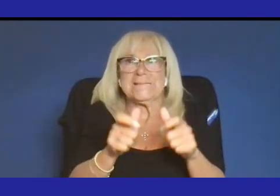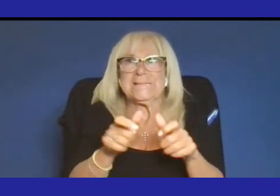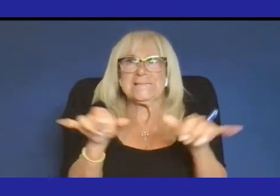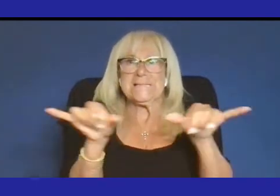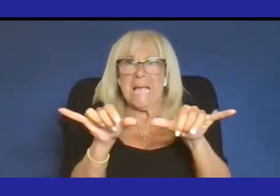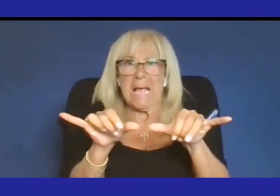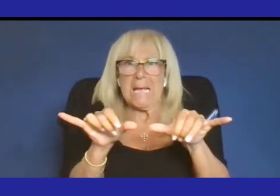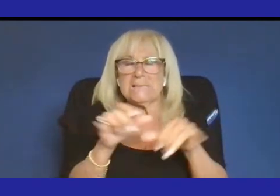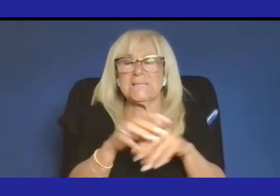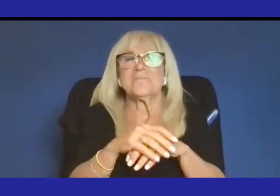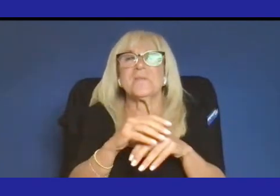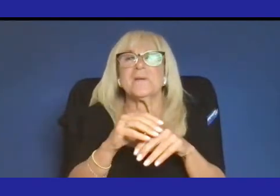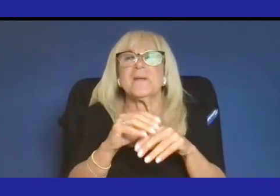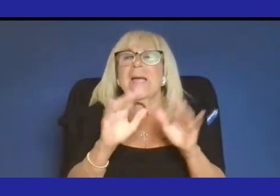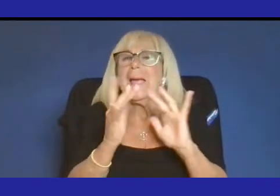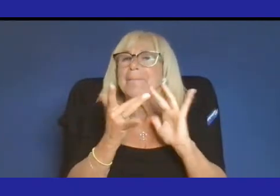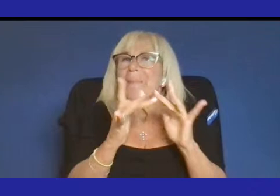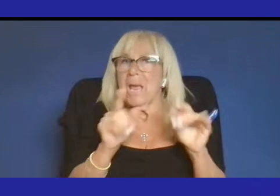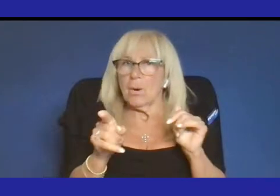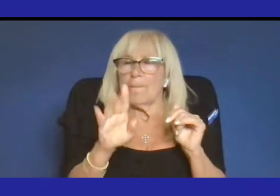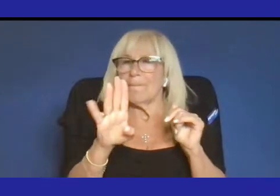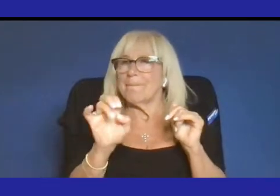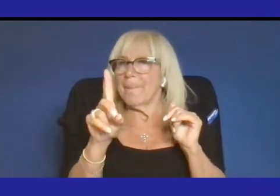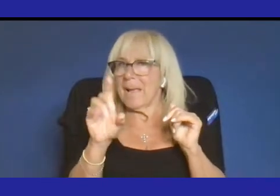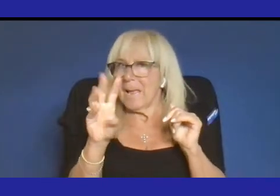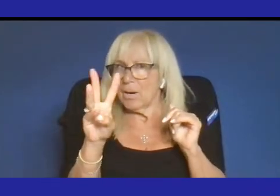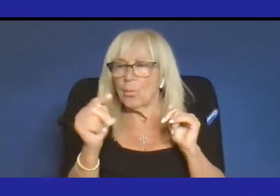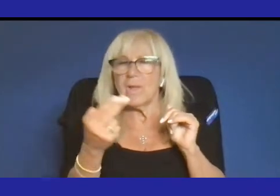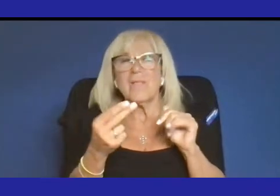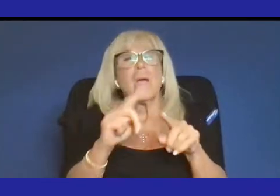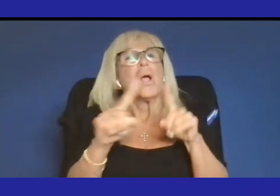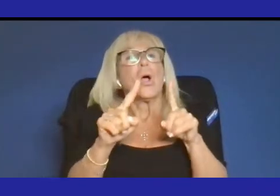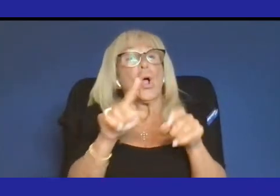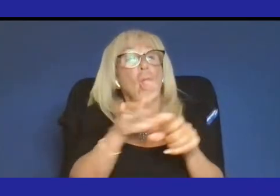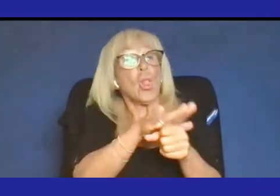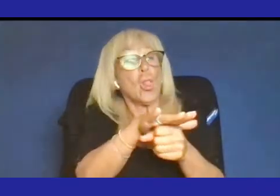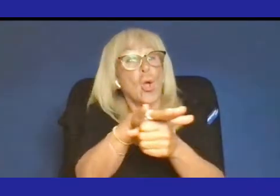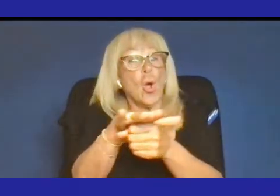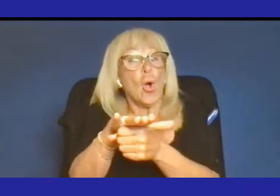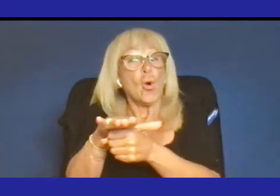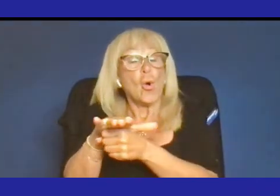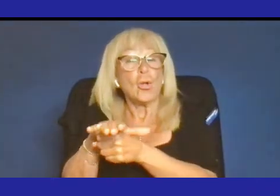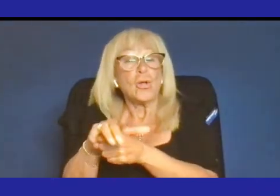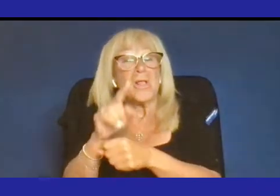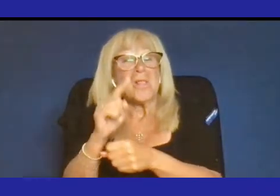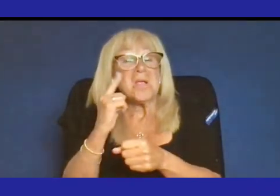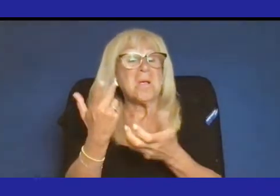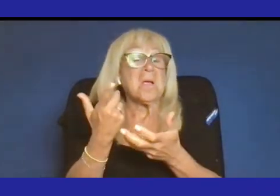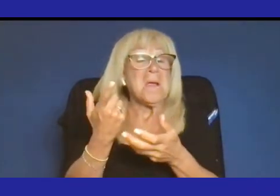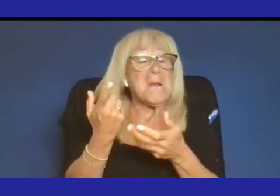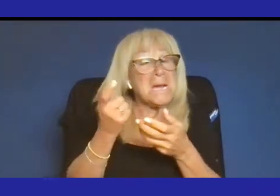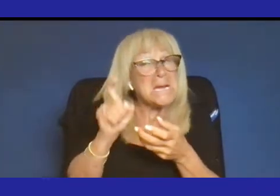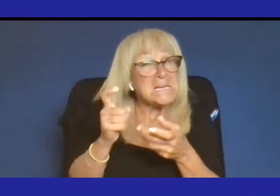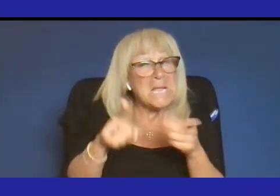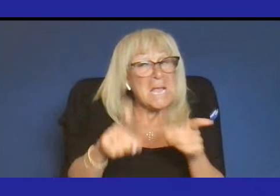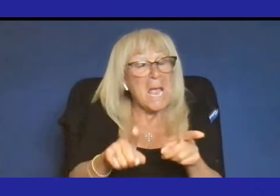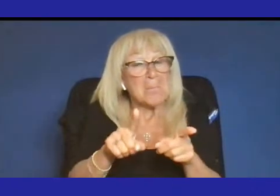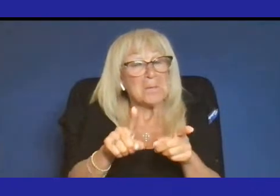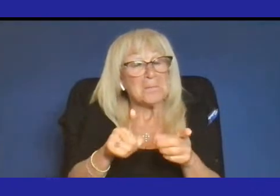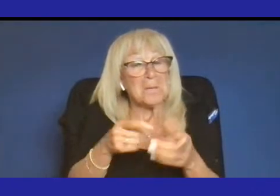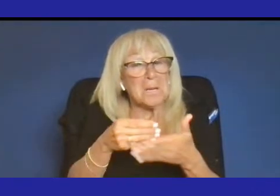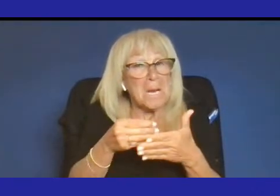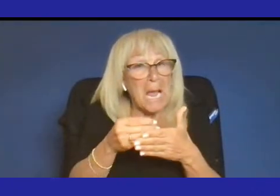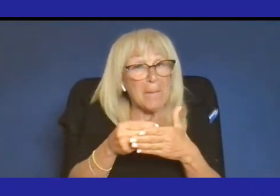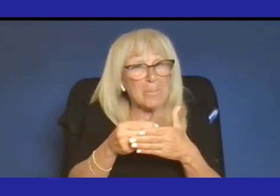while the local team might have priorities over what they feel that needs to happen capital-wise, the